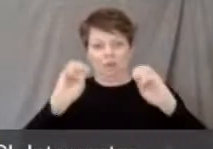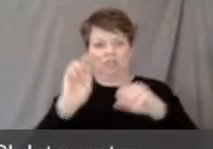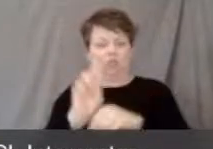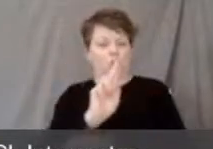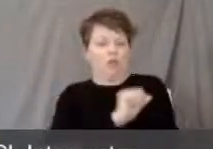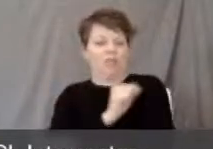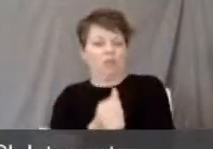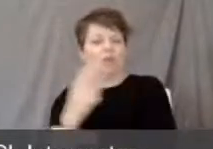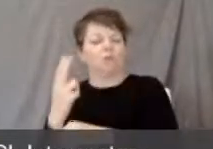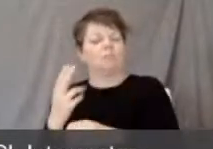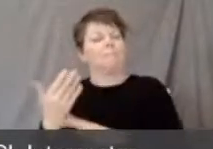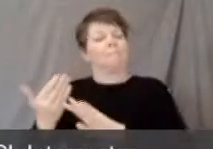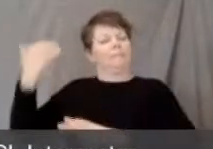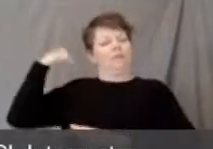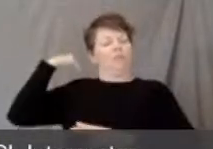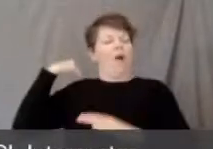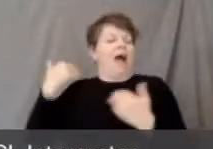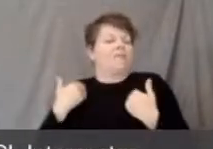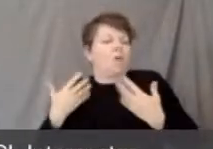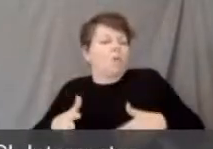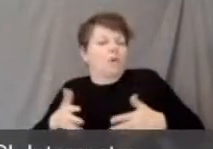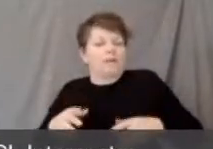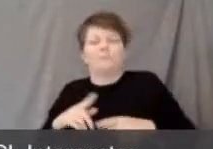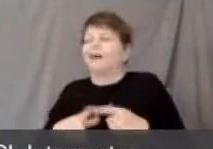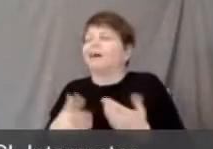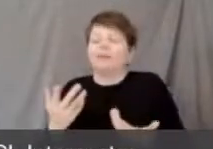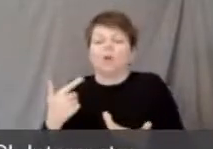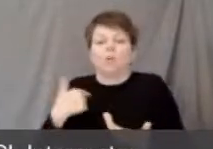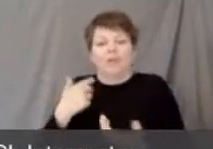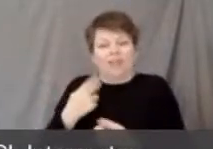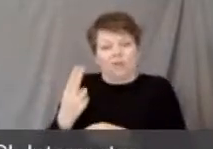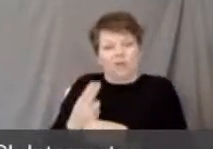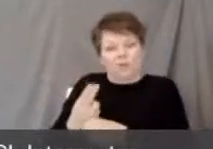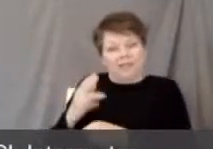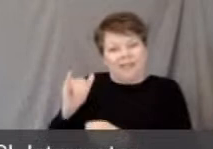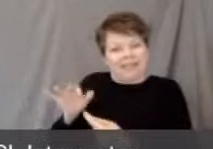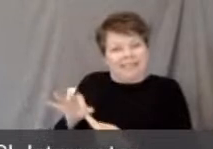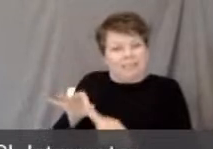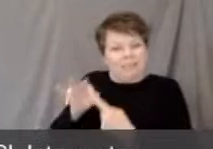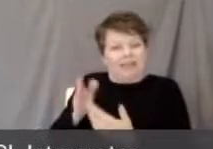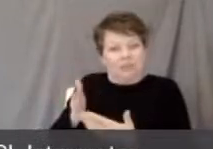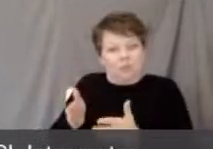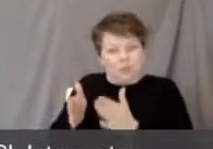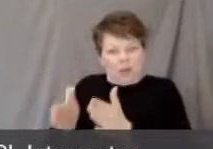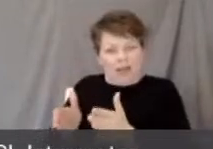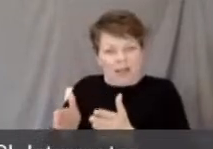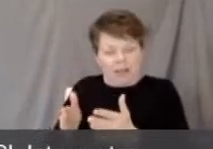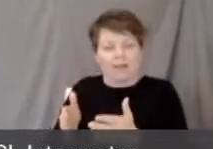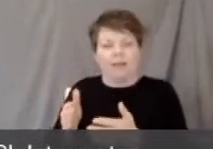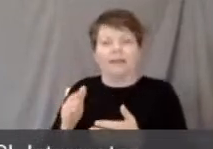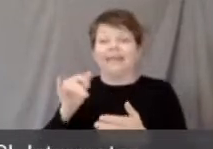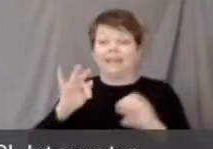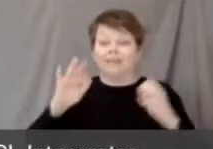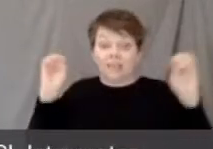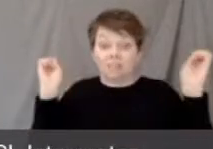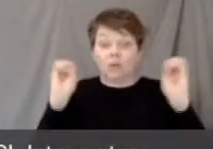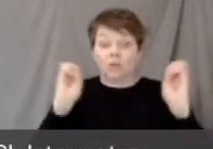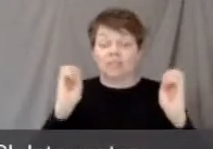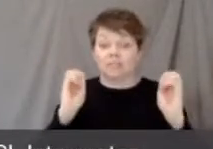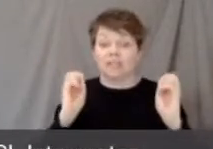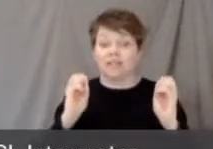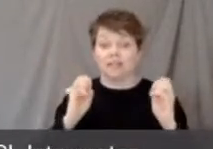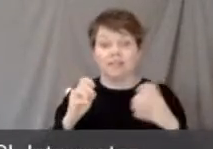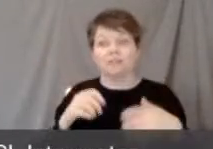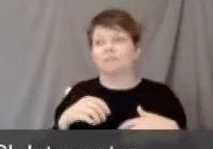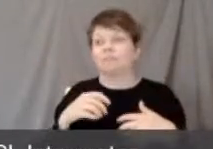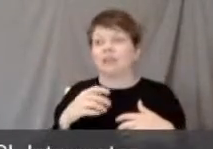the reason why is we needed some sort of mechanism so that we could have medical countermeasures in a public health emergency, such